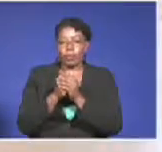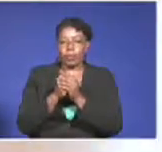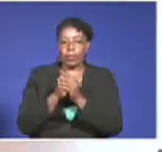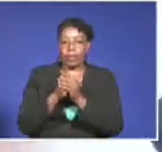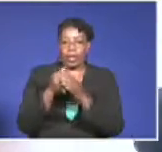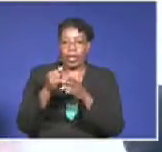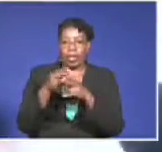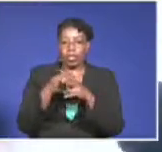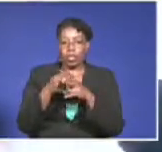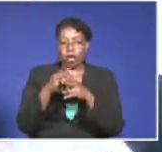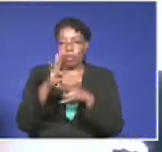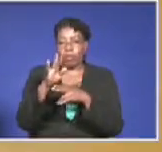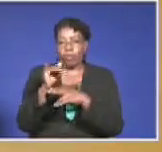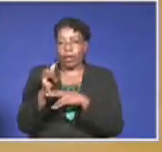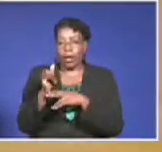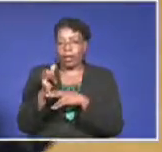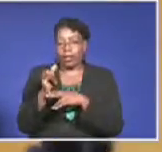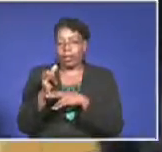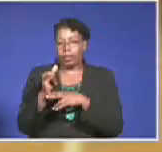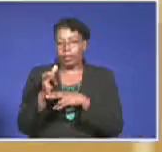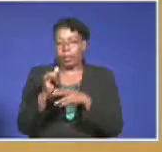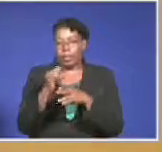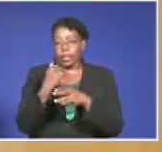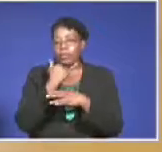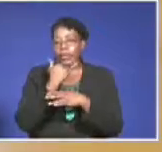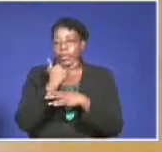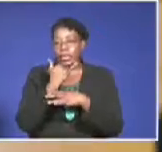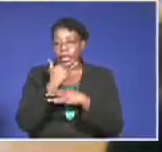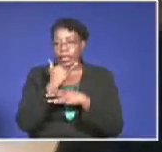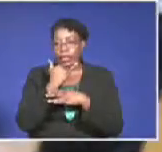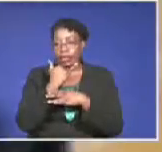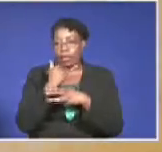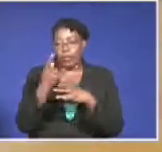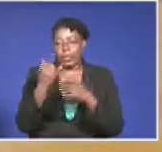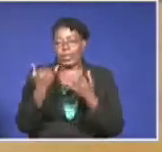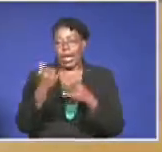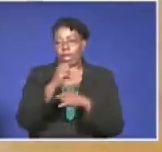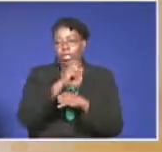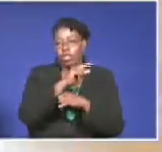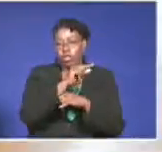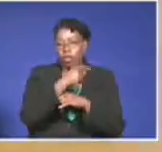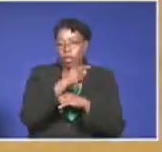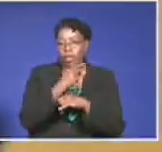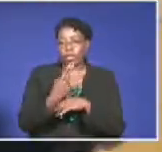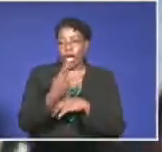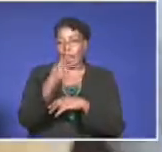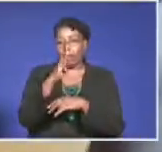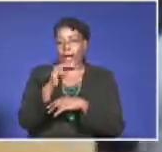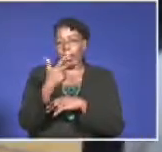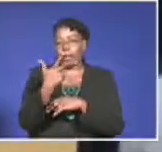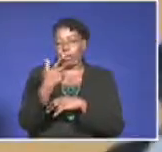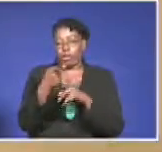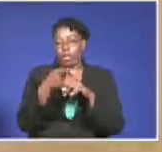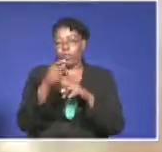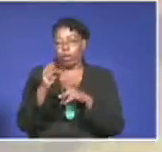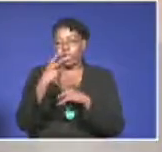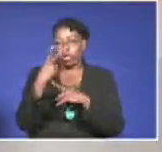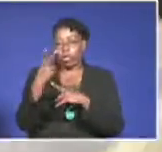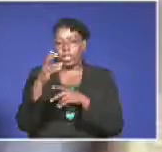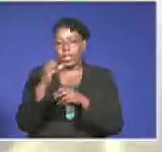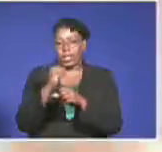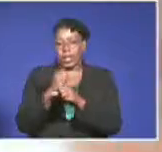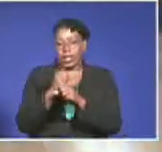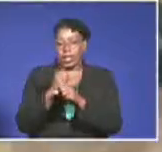And it is a shot clock violation. Theodore Grant now with possession. St. George's up by 3 points. Drives to the basket, looking to make a dish